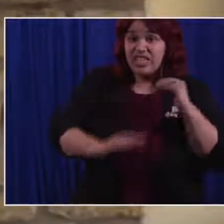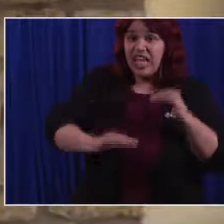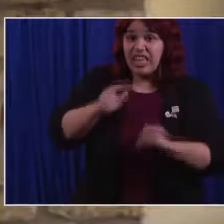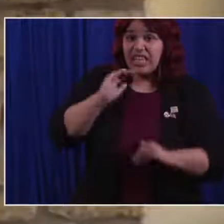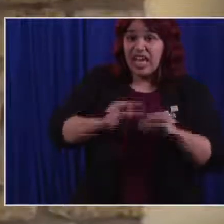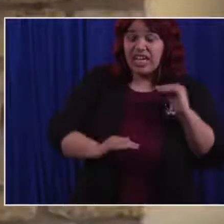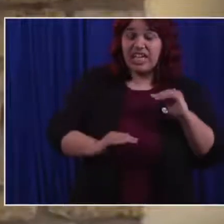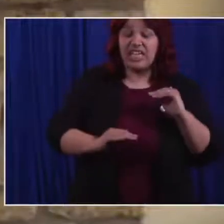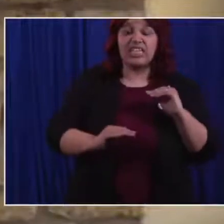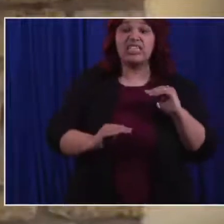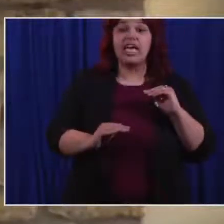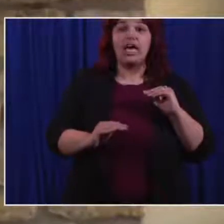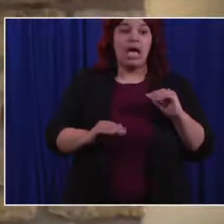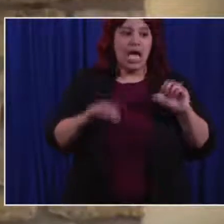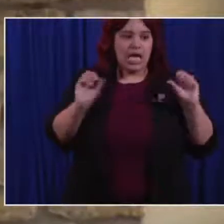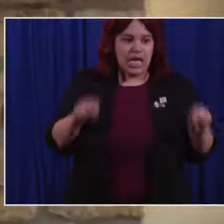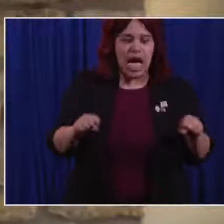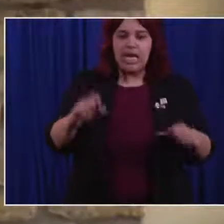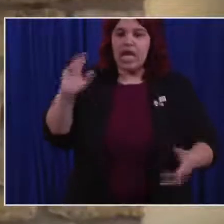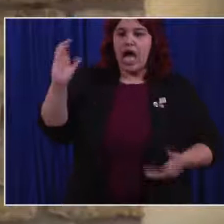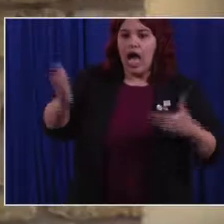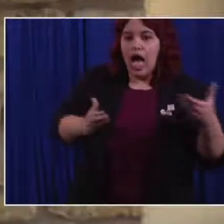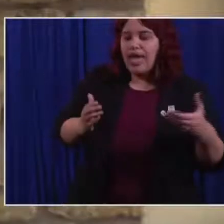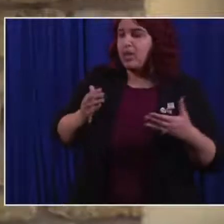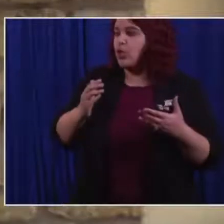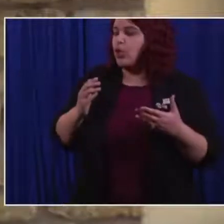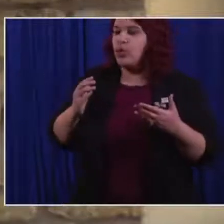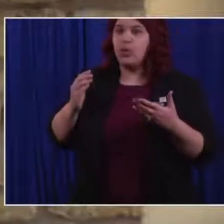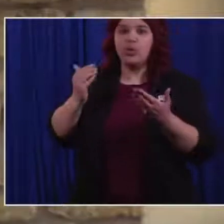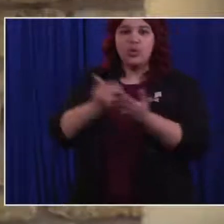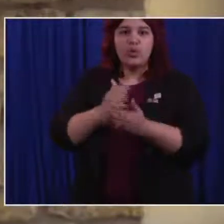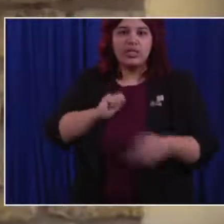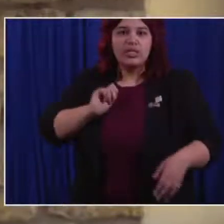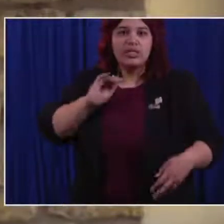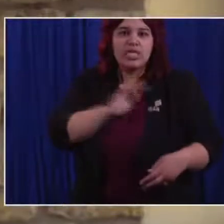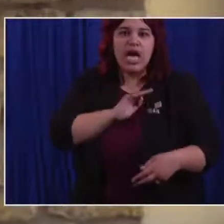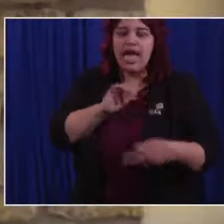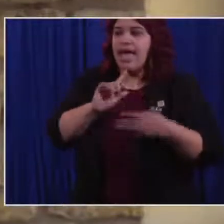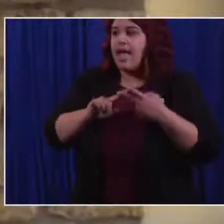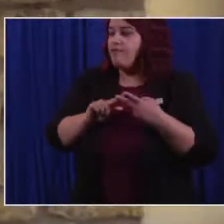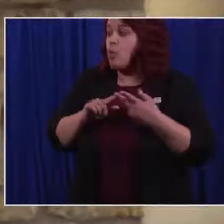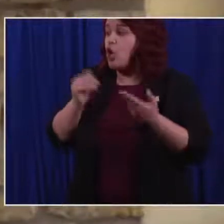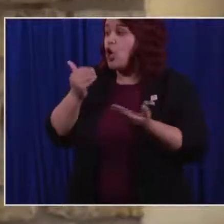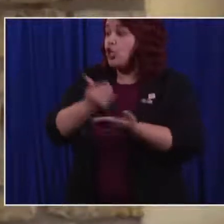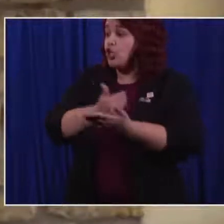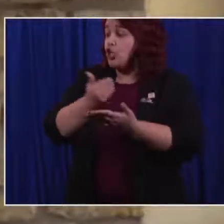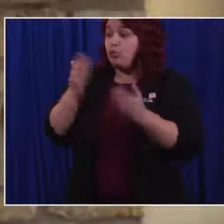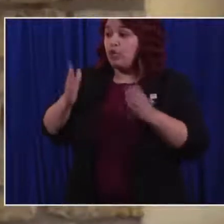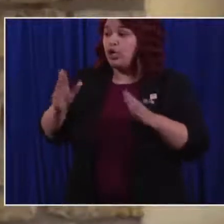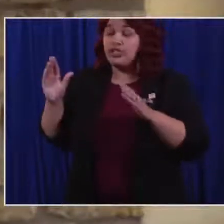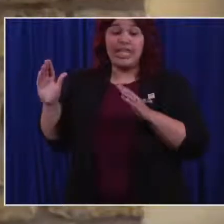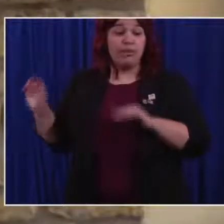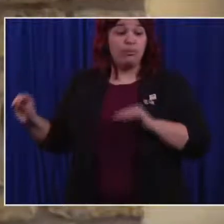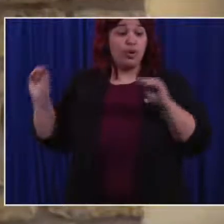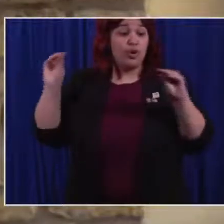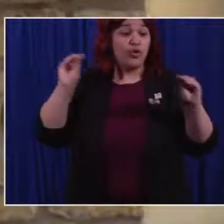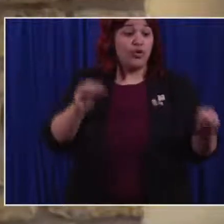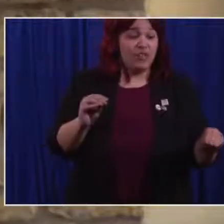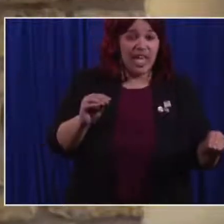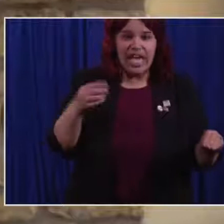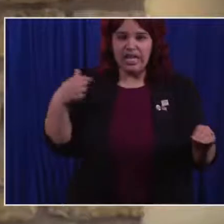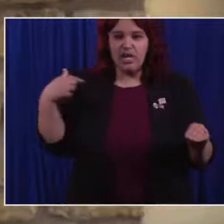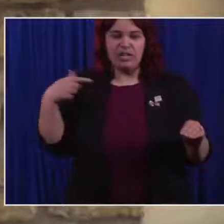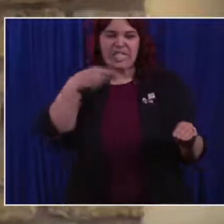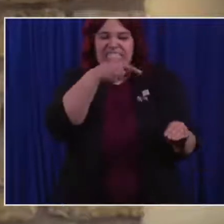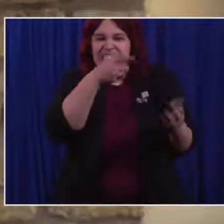get new residents, they'll be able to get that person vaccinated as well. If a resident who was there before and didn't want it changes his or her mind, they'll